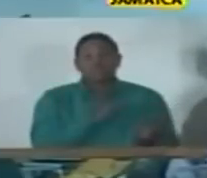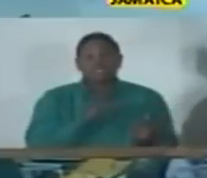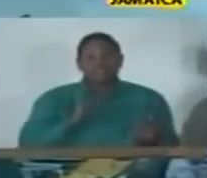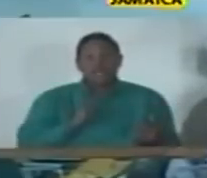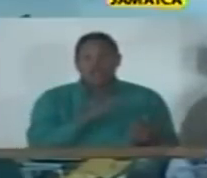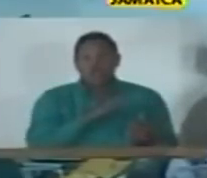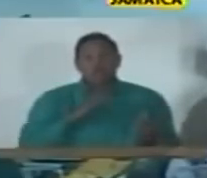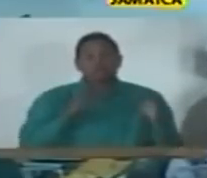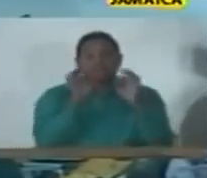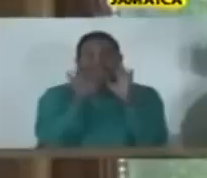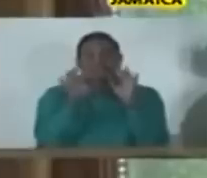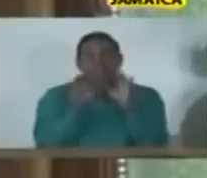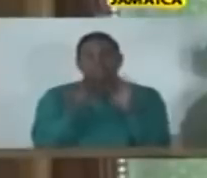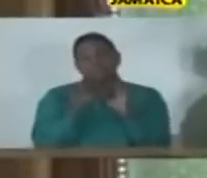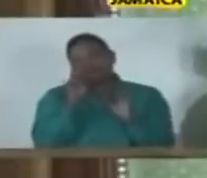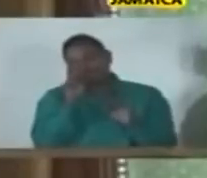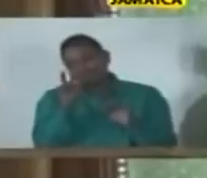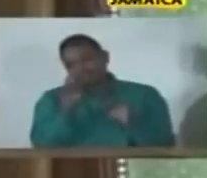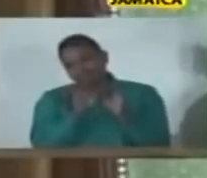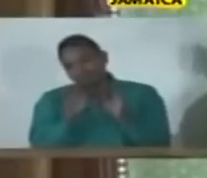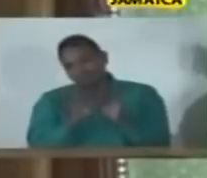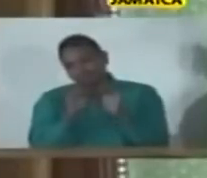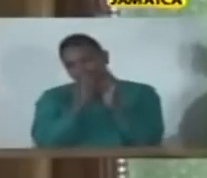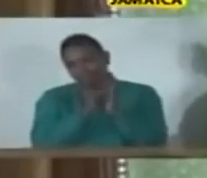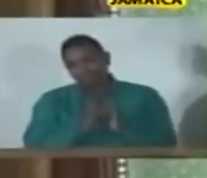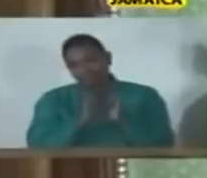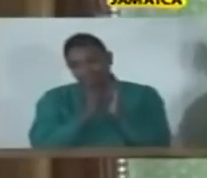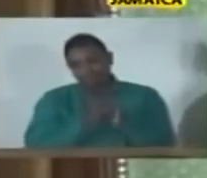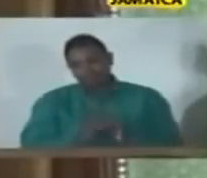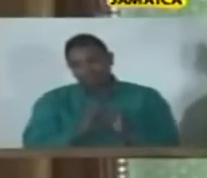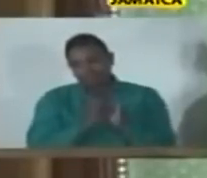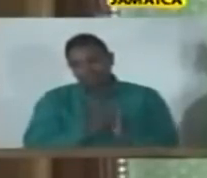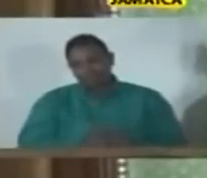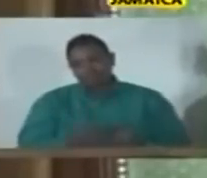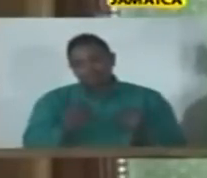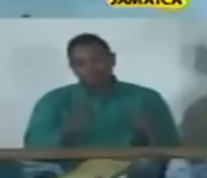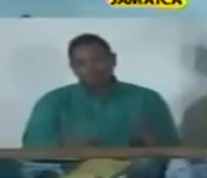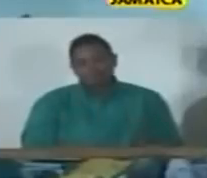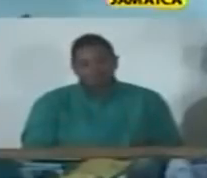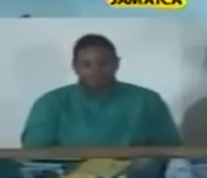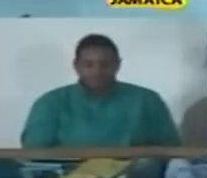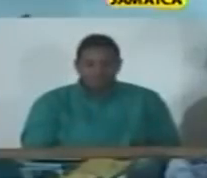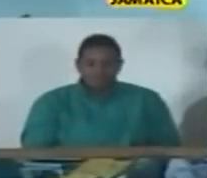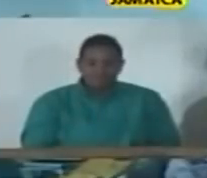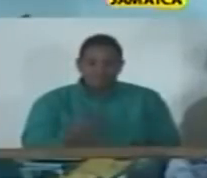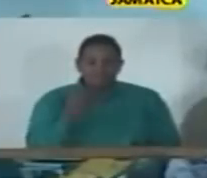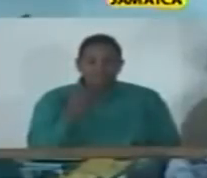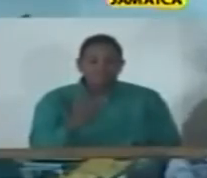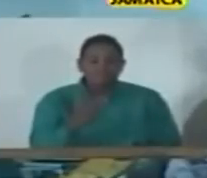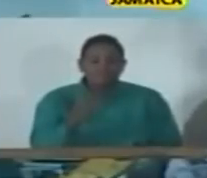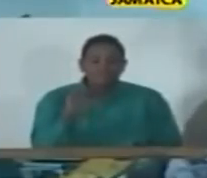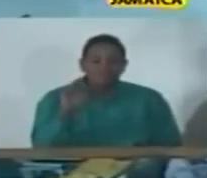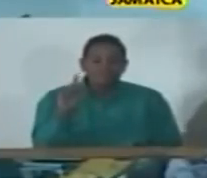into a committee of the whole Senate to consider the bill clause by clause. Thank you, Madam Clerk.